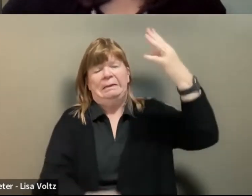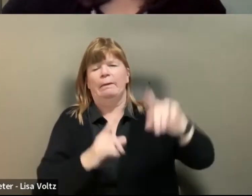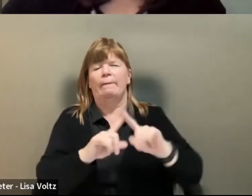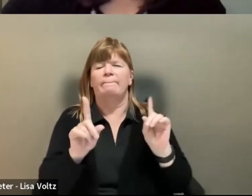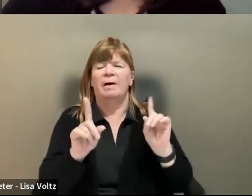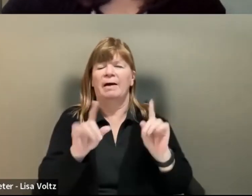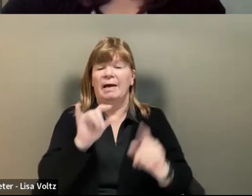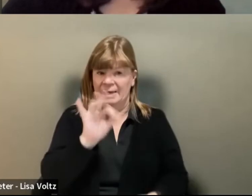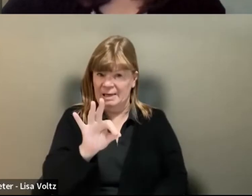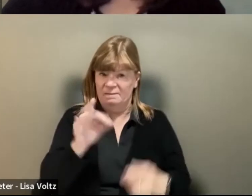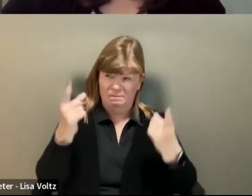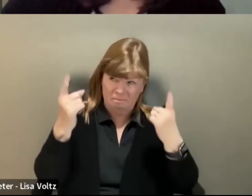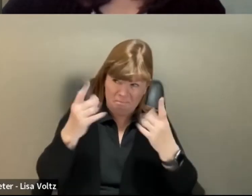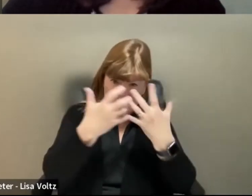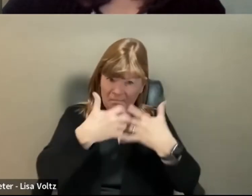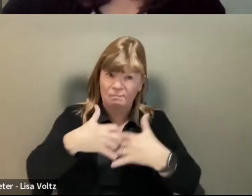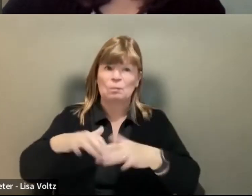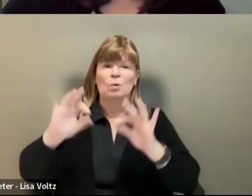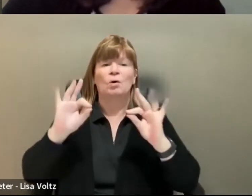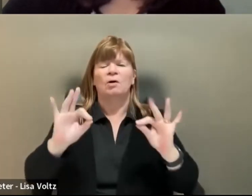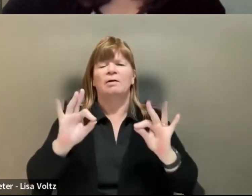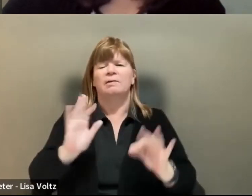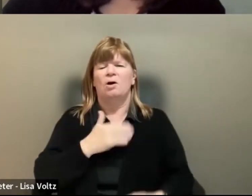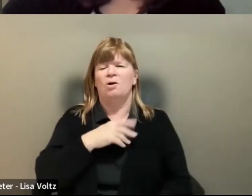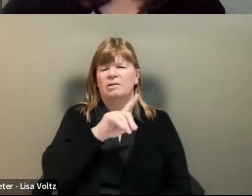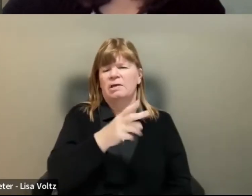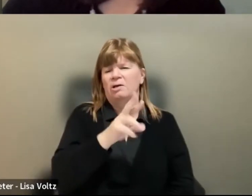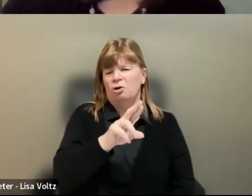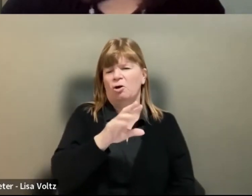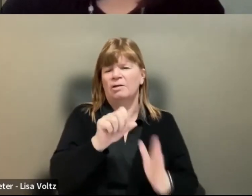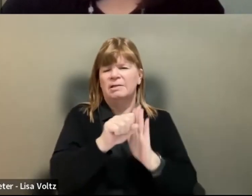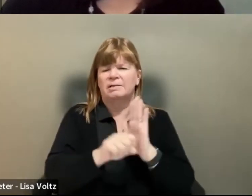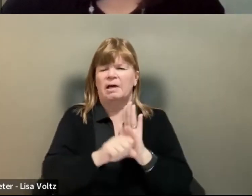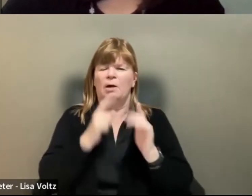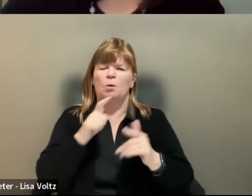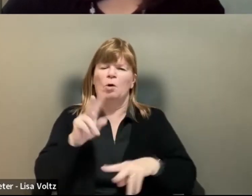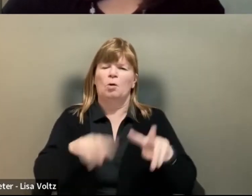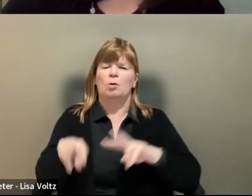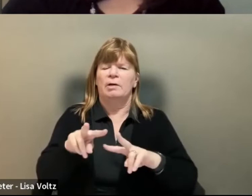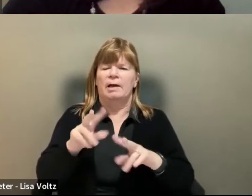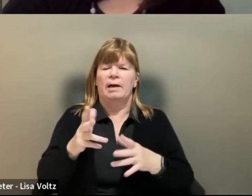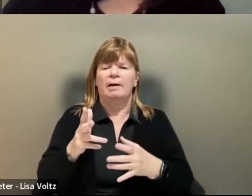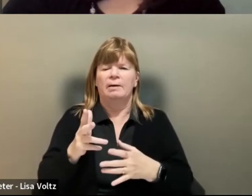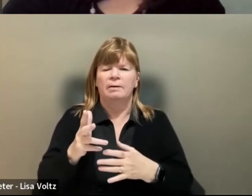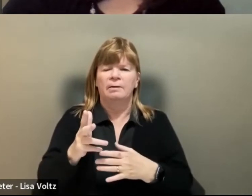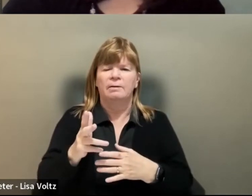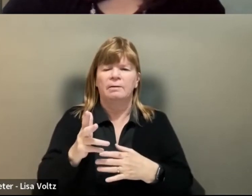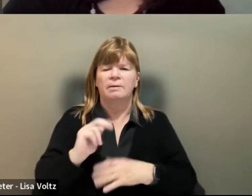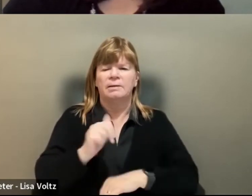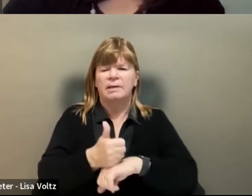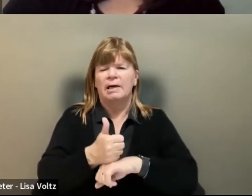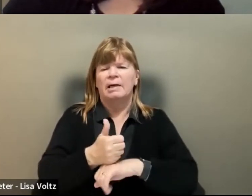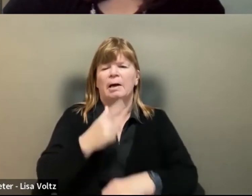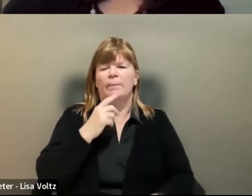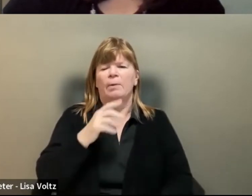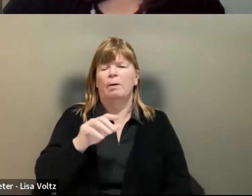works out, our DHR in the state, we're looking at standing up child and adolescent mobile crisis